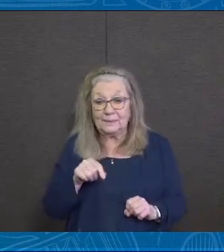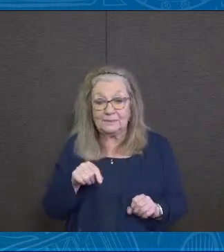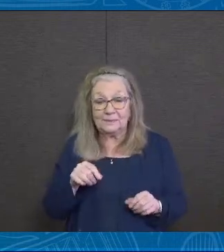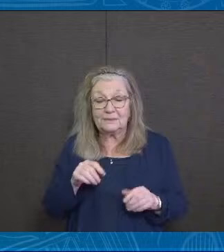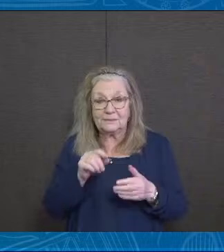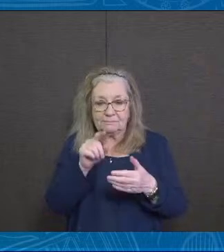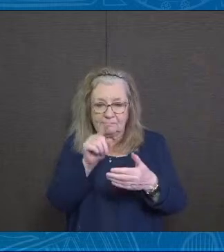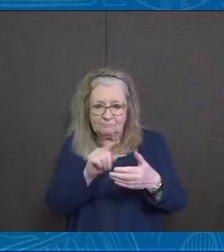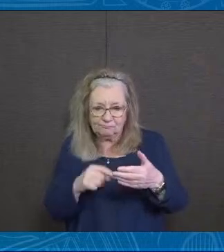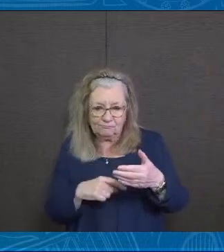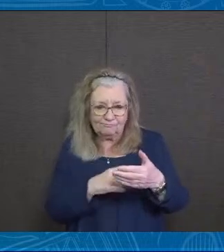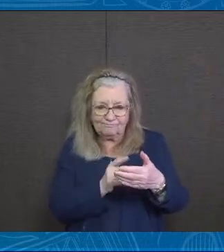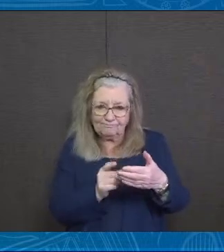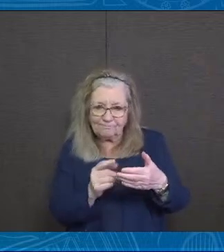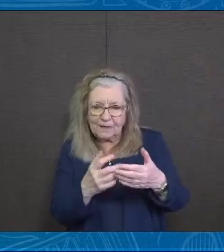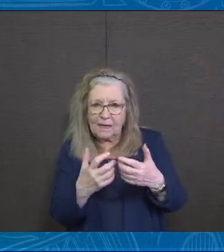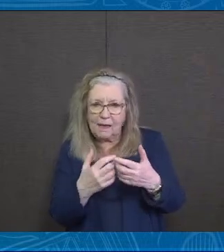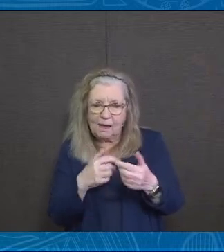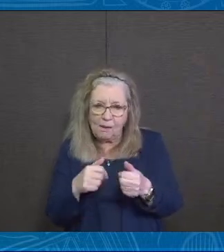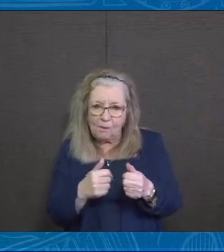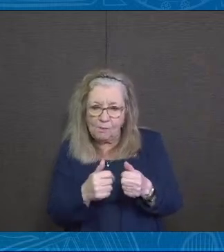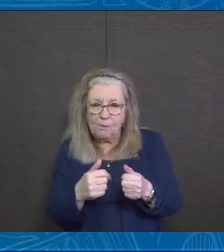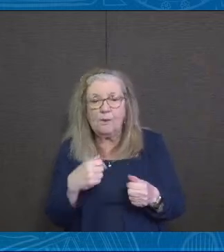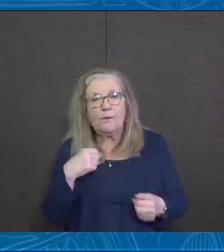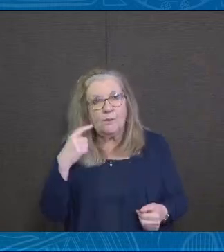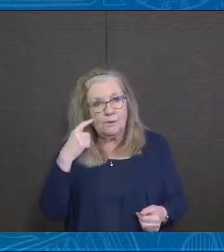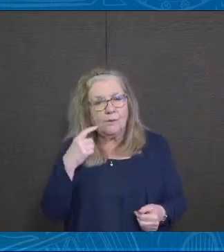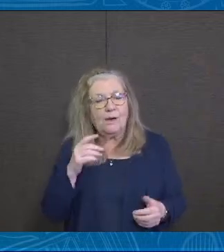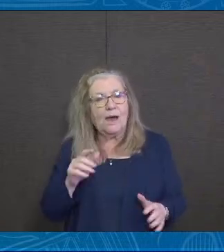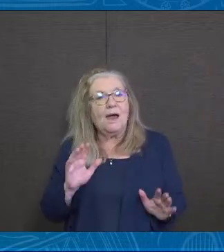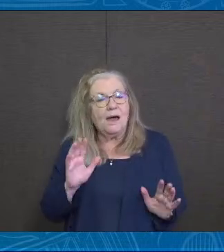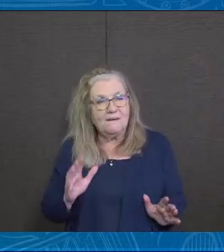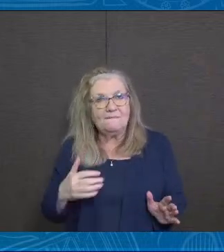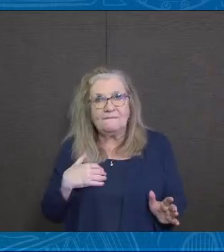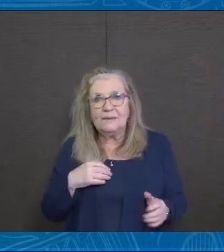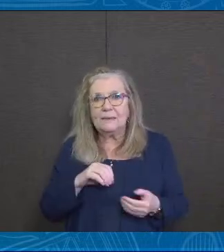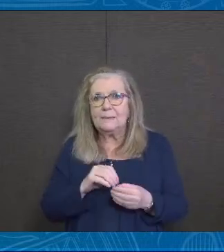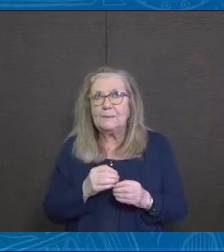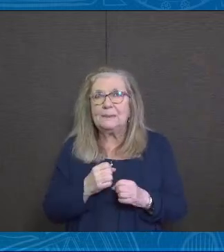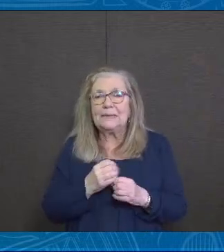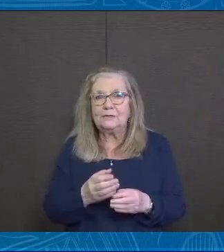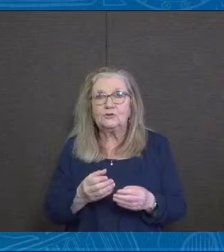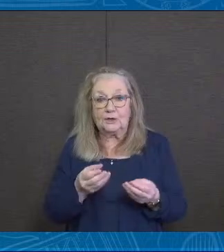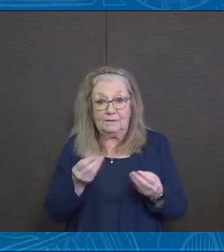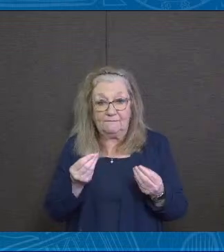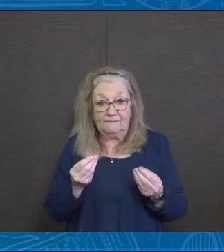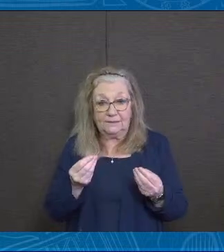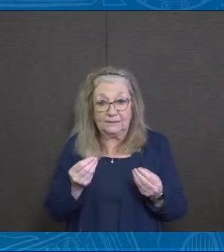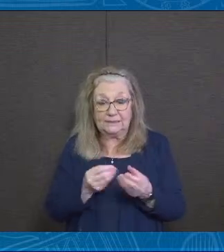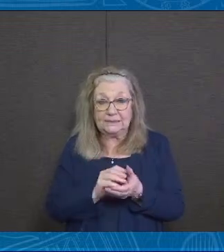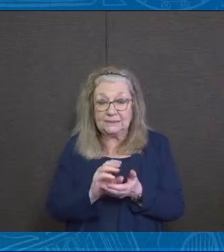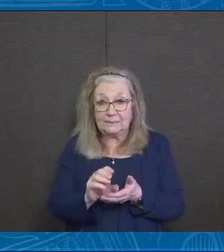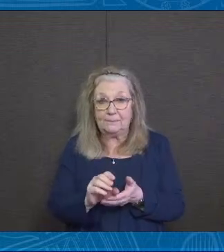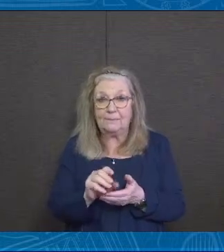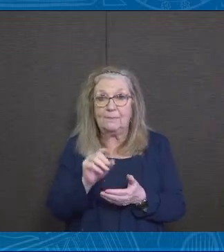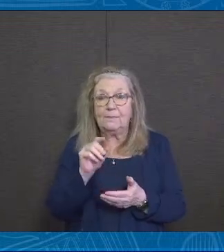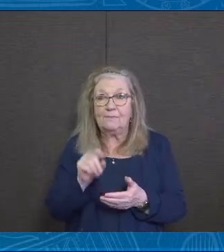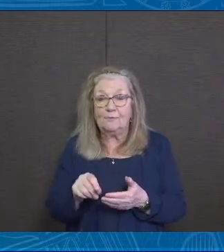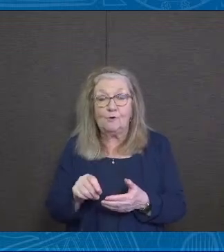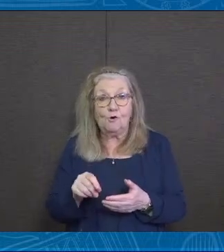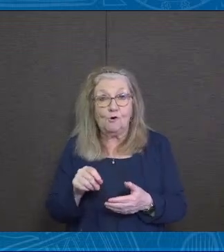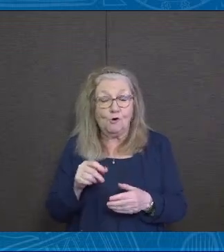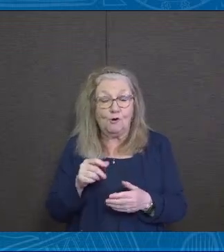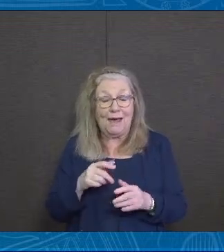aim to design and implement classification of tagging systems for disaster-related programs and projects to allow us to